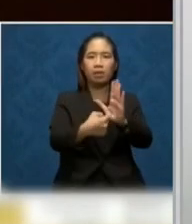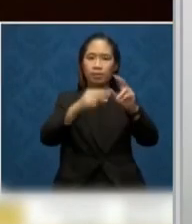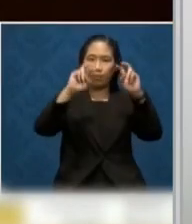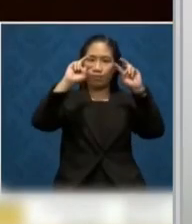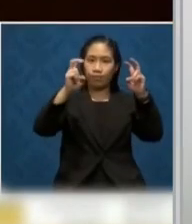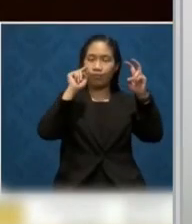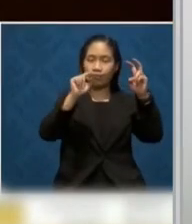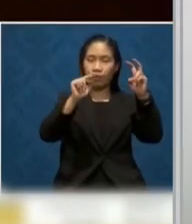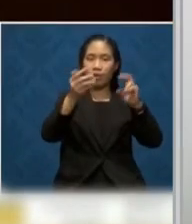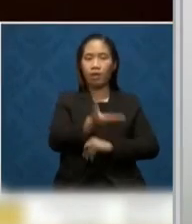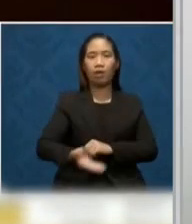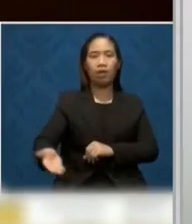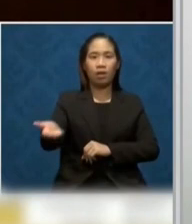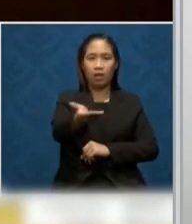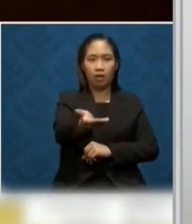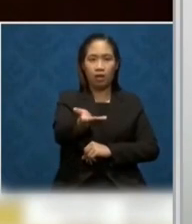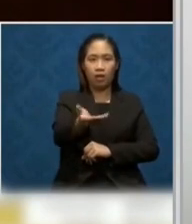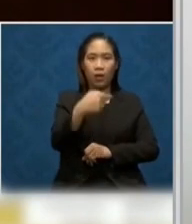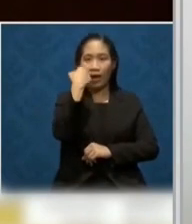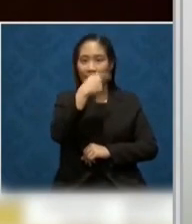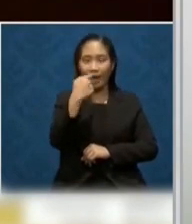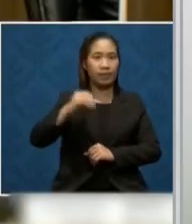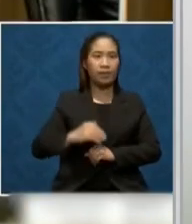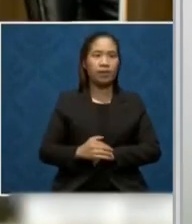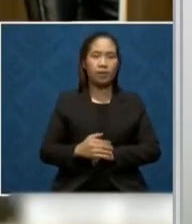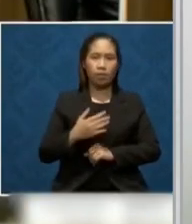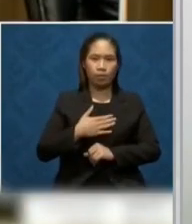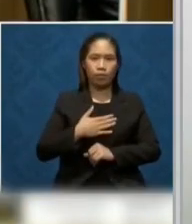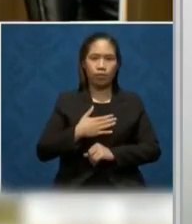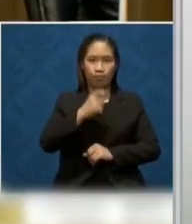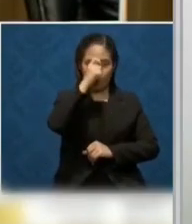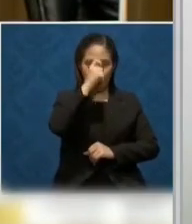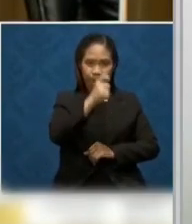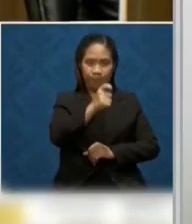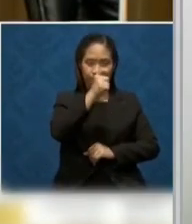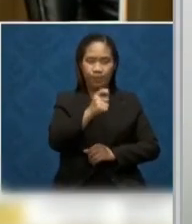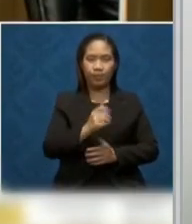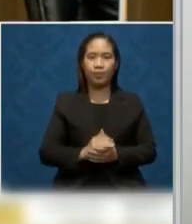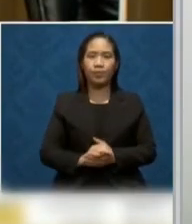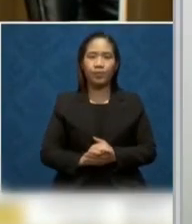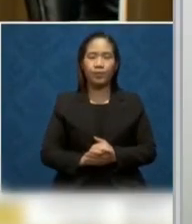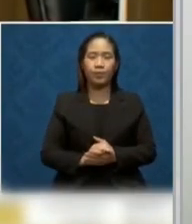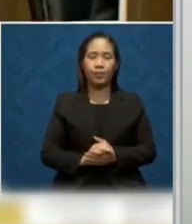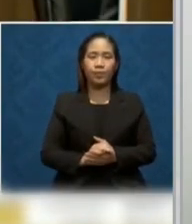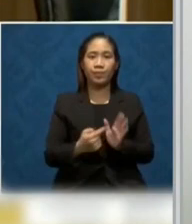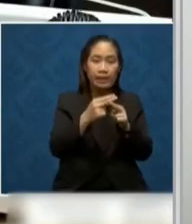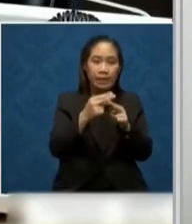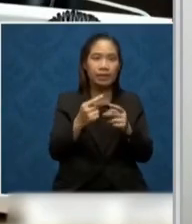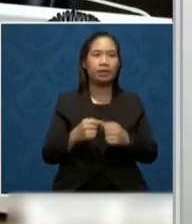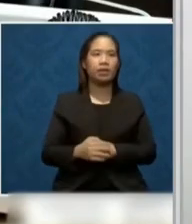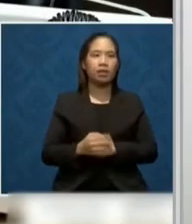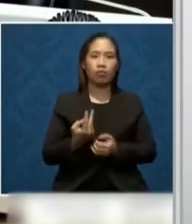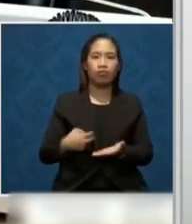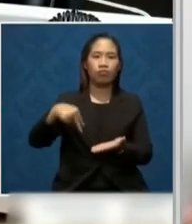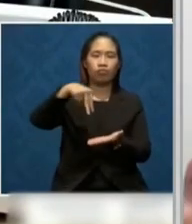remembers what it feels like to live in political limbo, to not know what's going on. So right now, I think if Pua Thai decided it